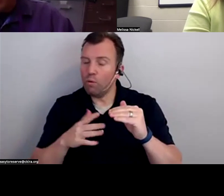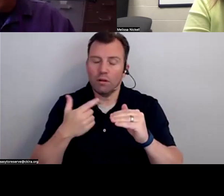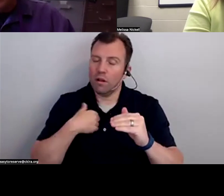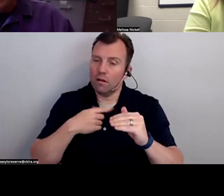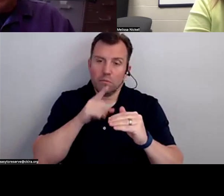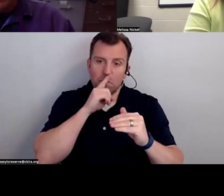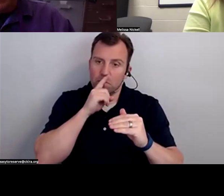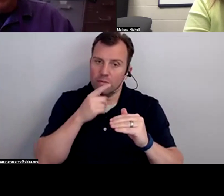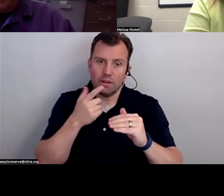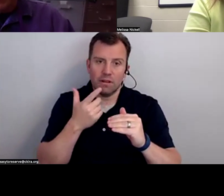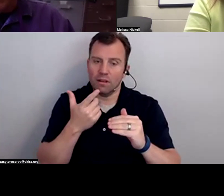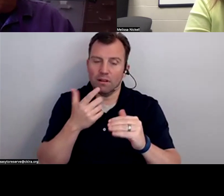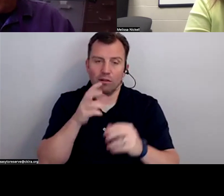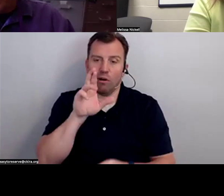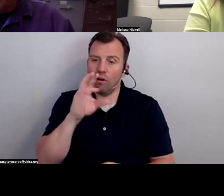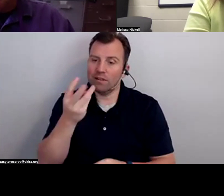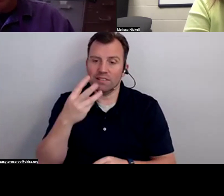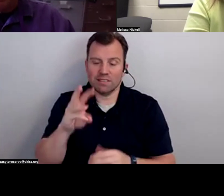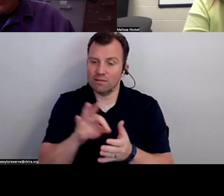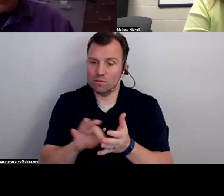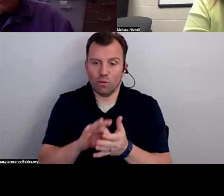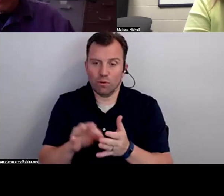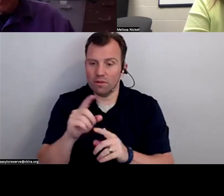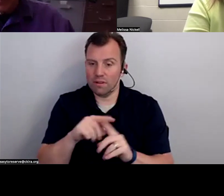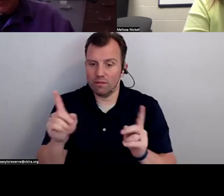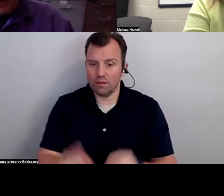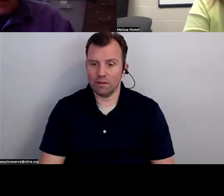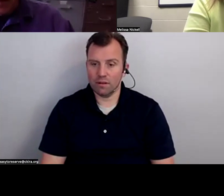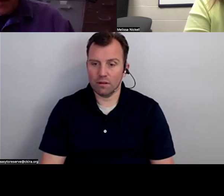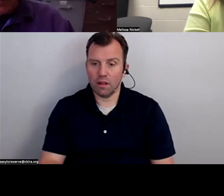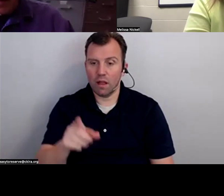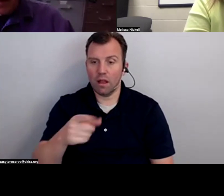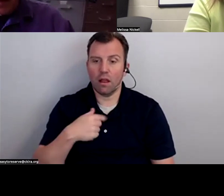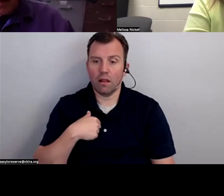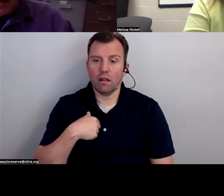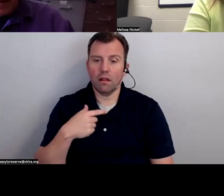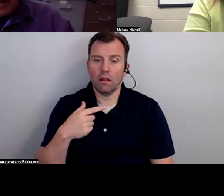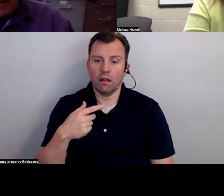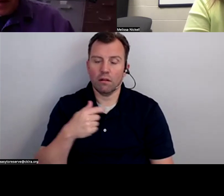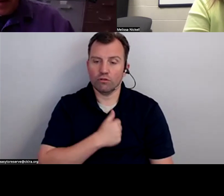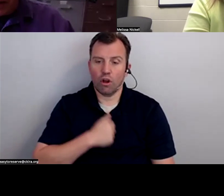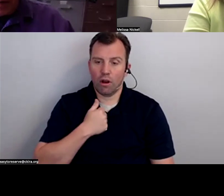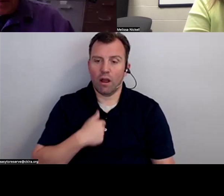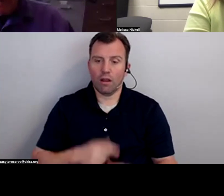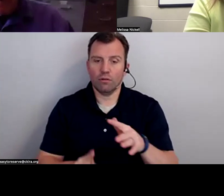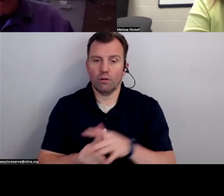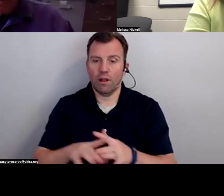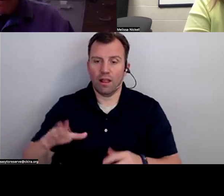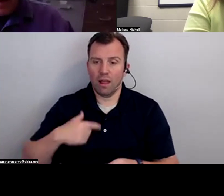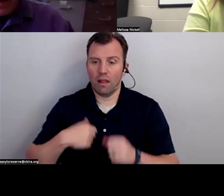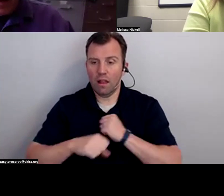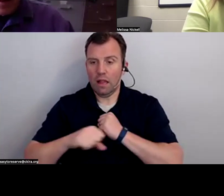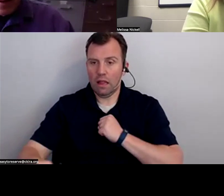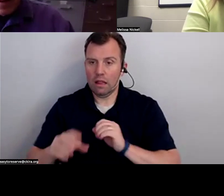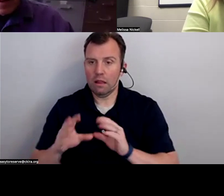these R16 grants are scored. Yeah, I mean, I can add something to that. Sorry for being late. I had a lengthy other meeting,